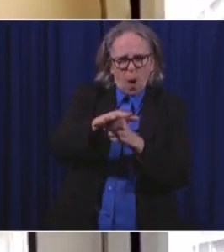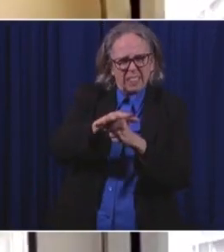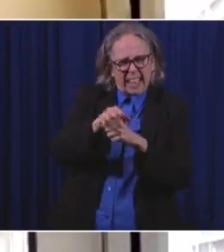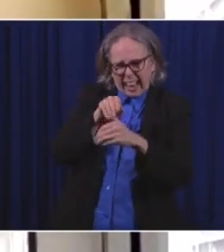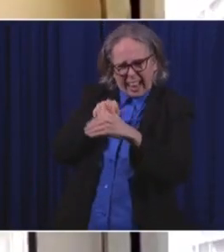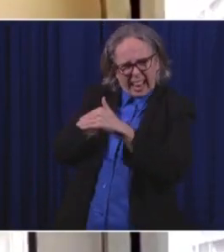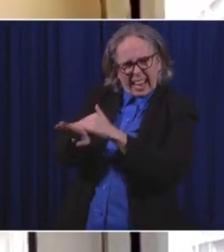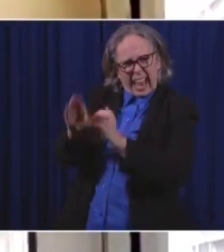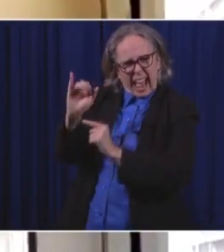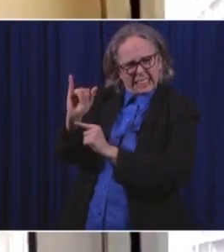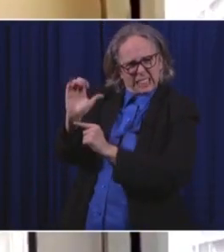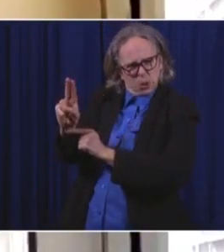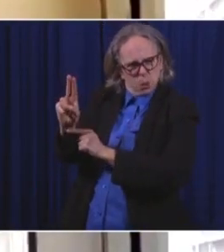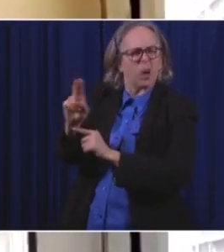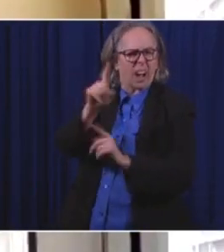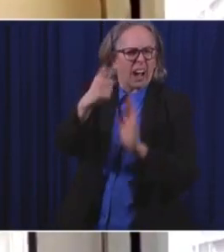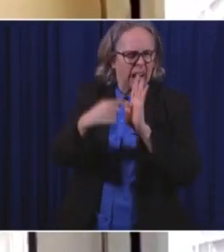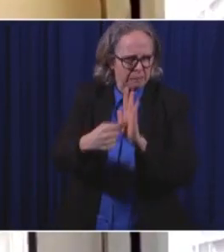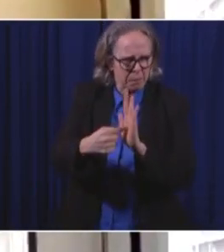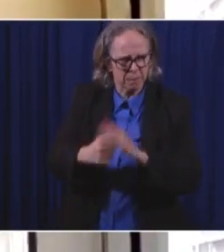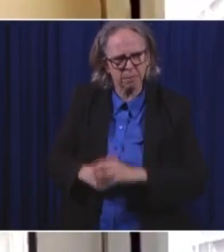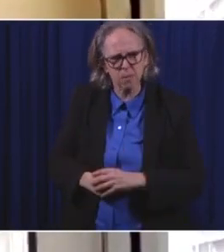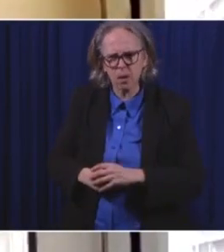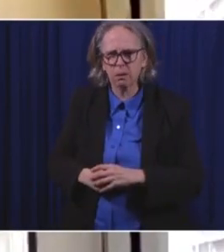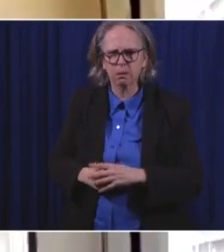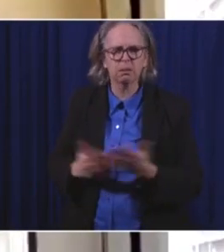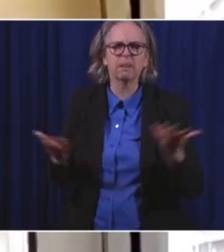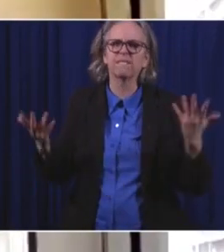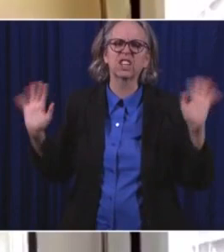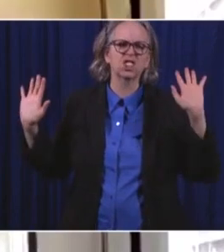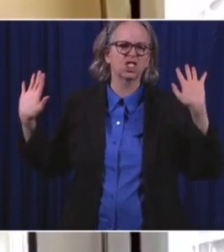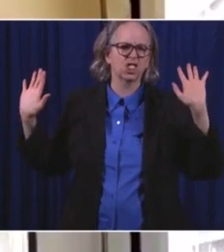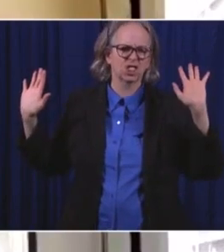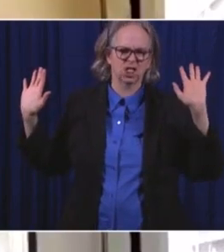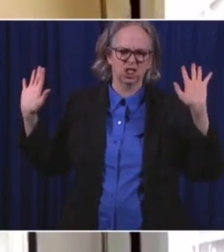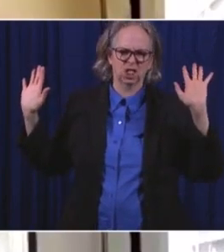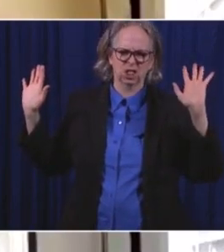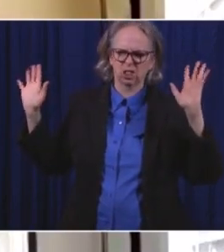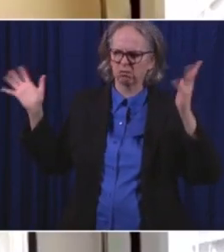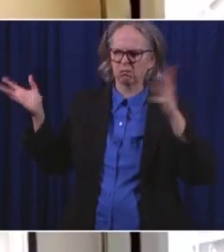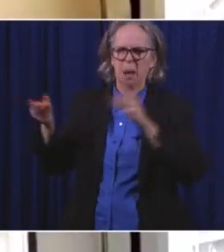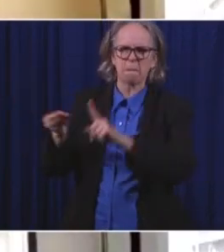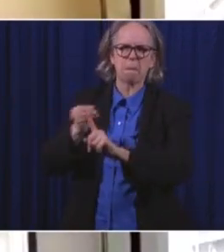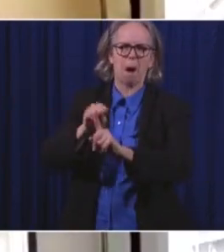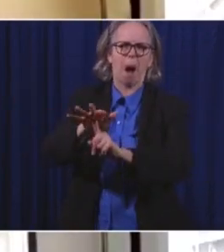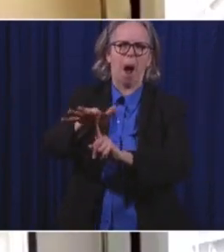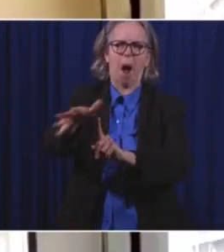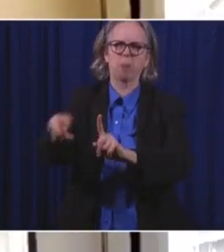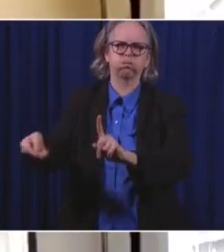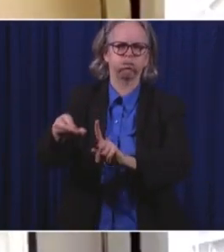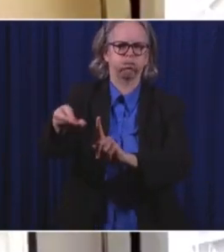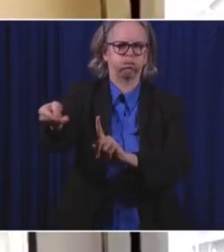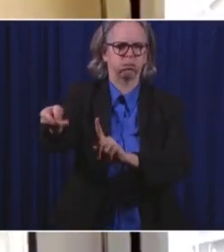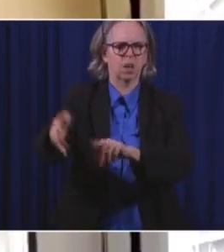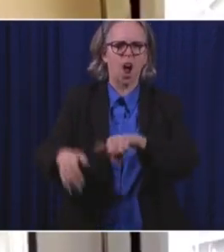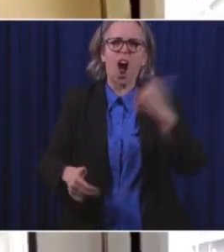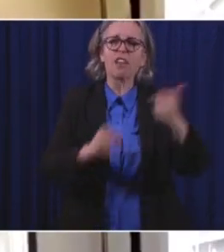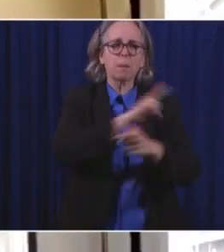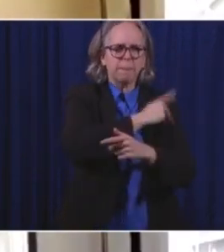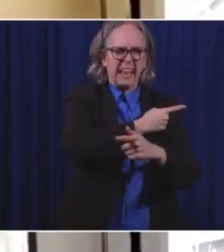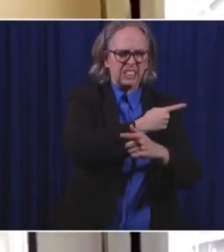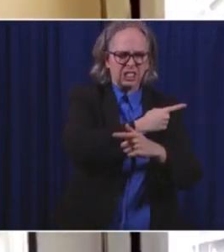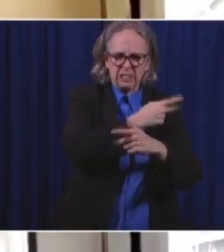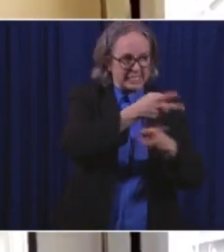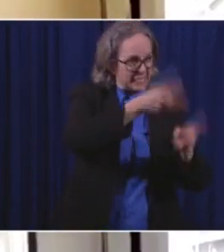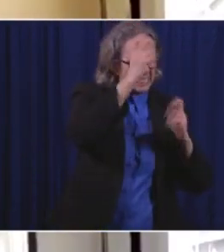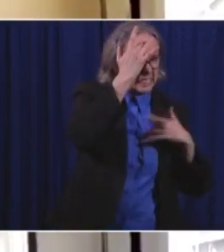much COVID in that busy ICU that there may not be room for patients with other conditions. So when